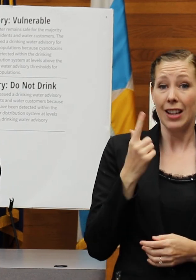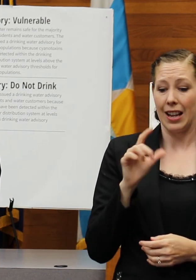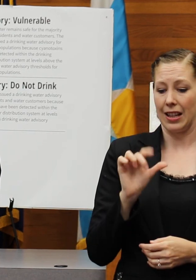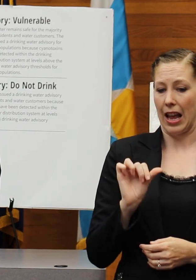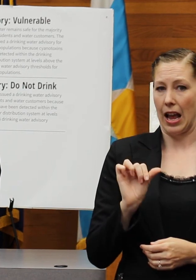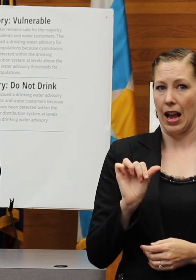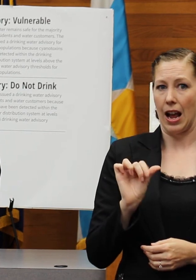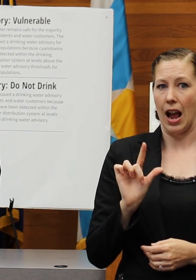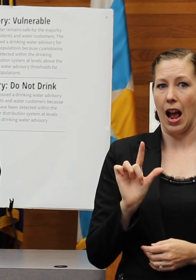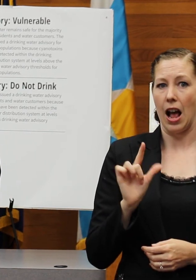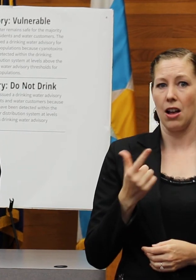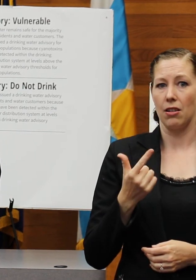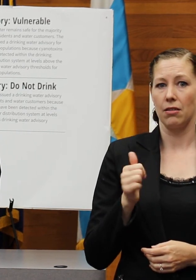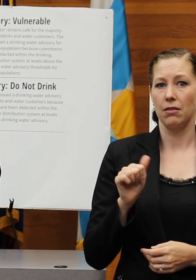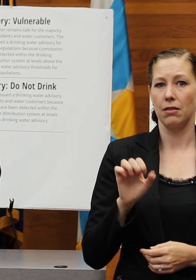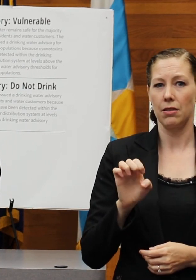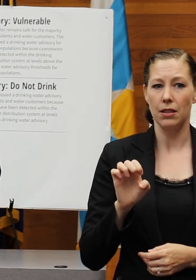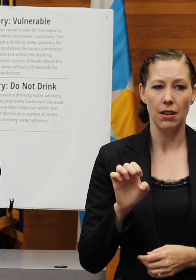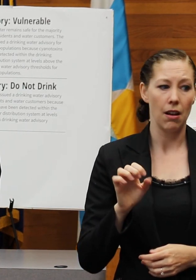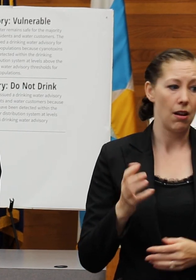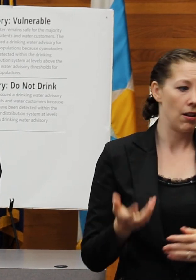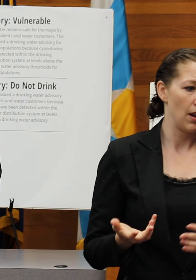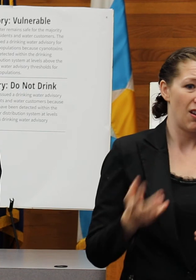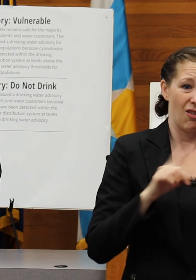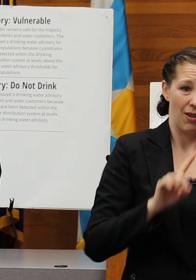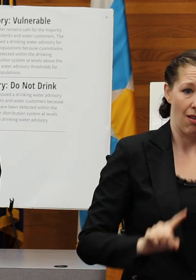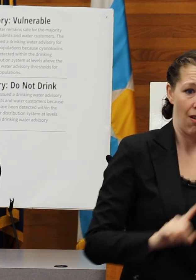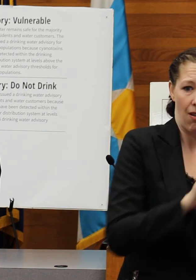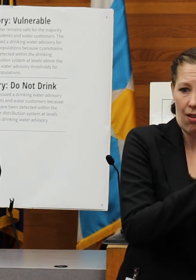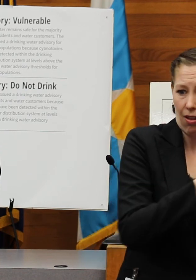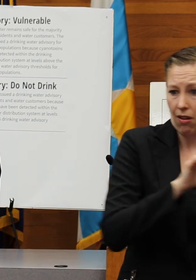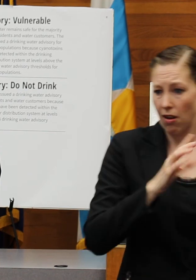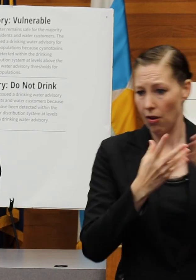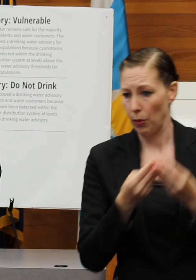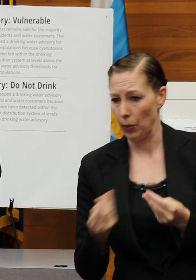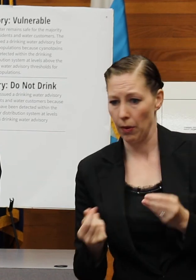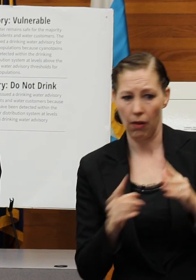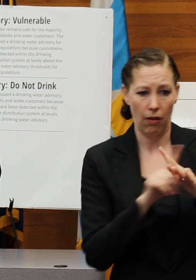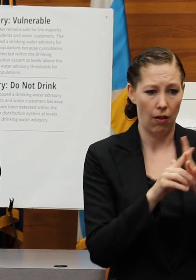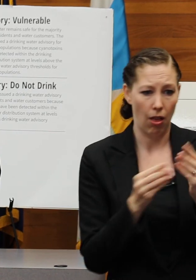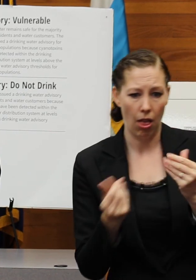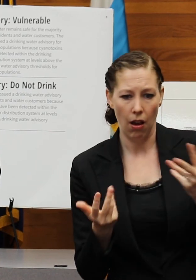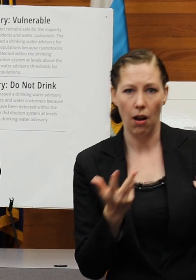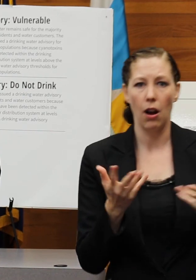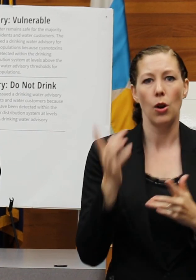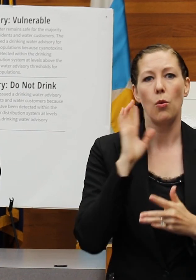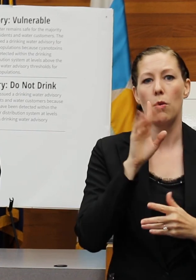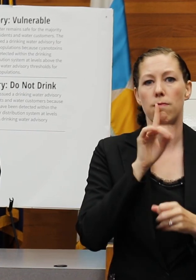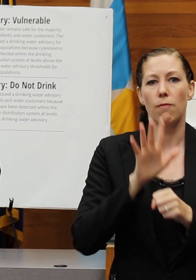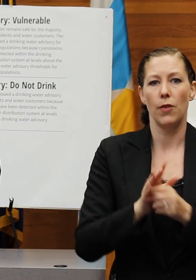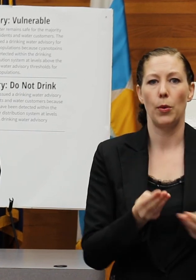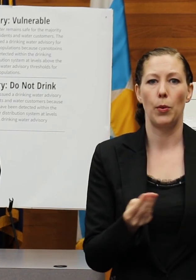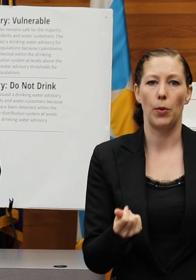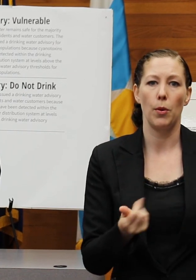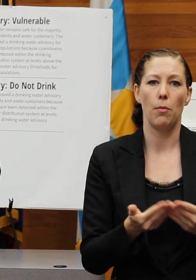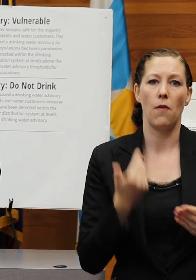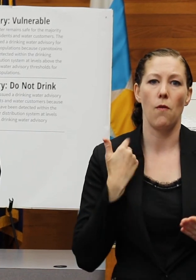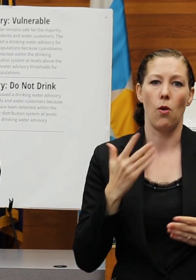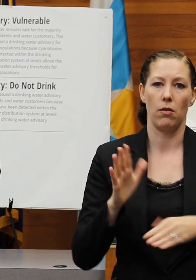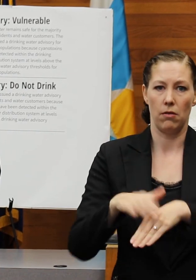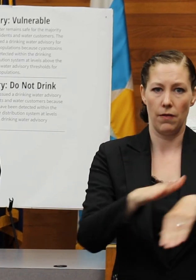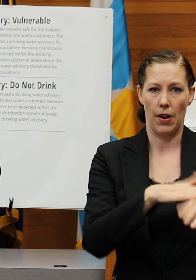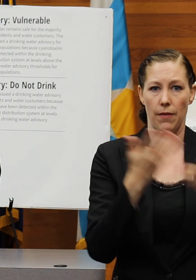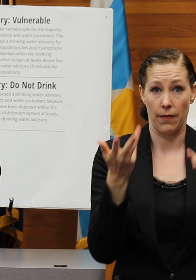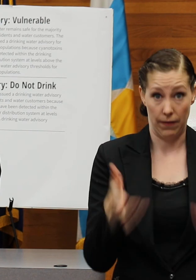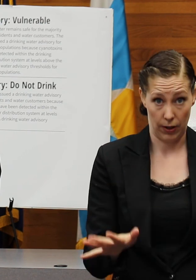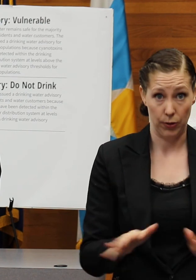get through this period of uncertainty regarding the toxins before we'll lift the advisory. At this point,